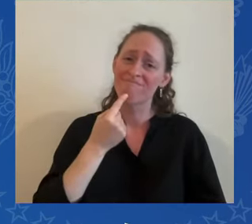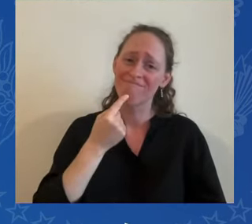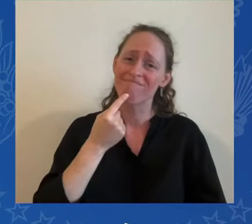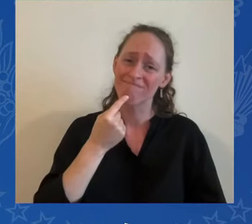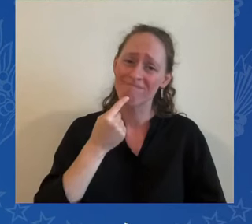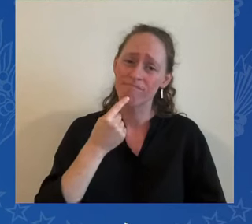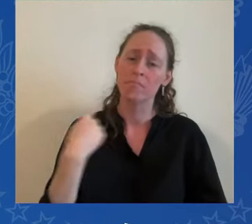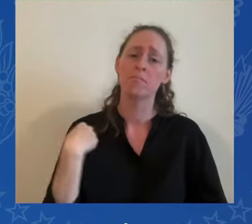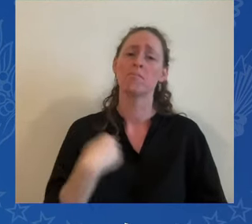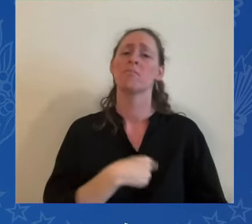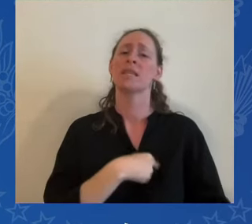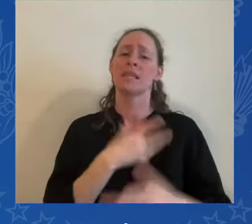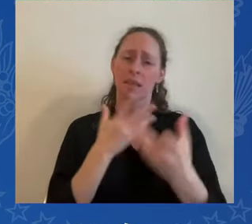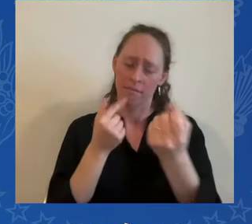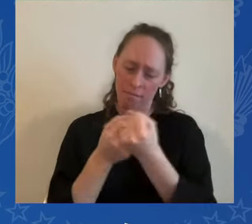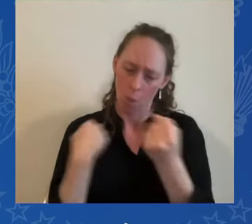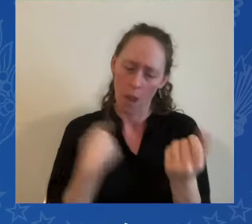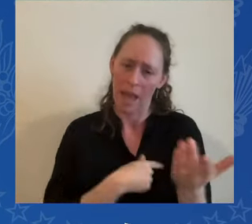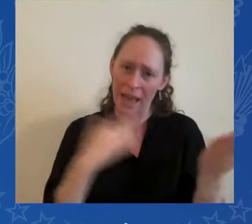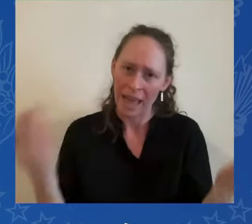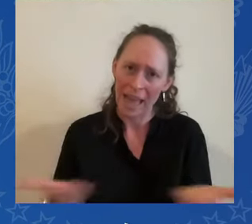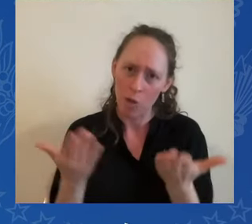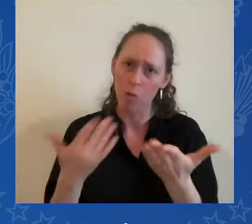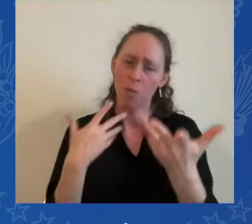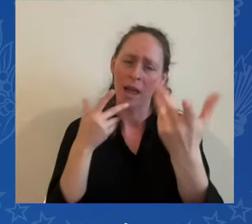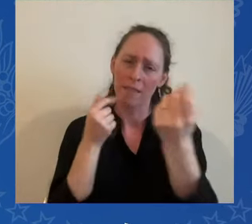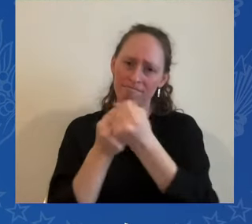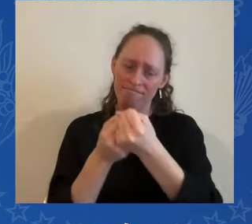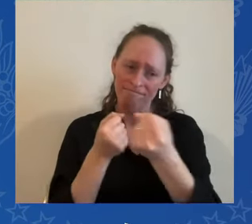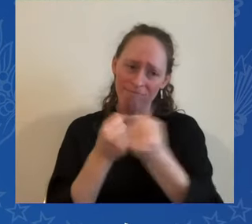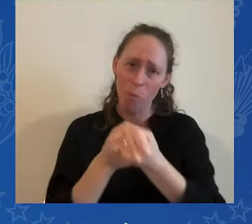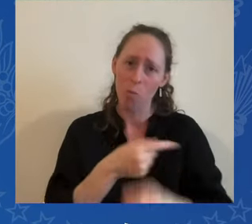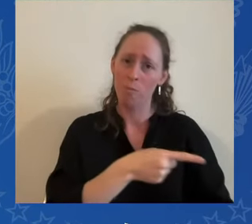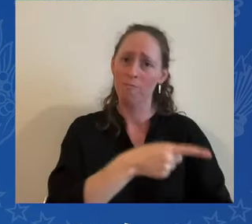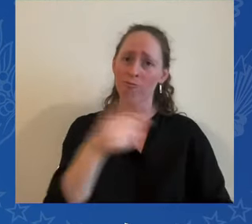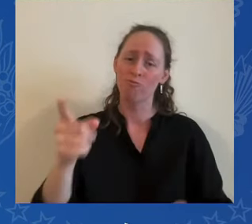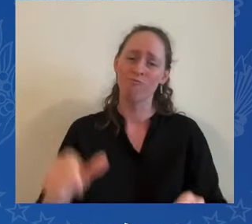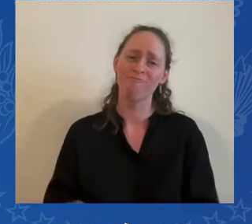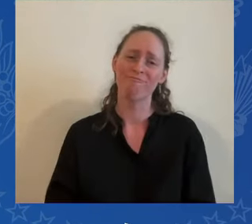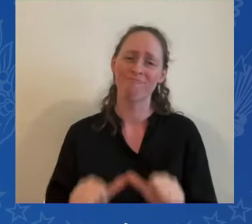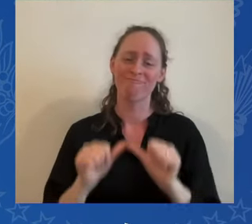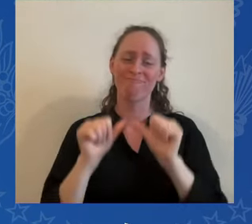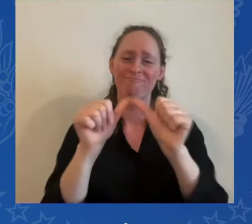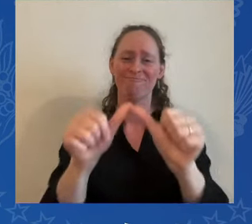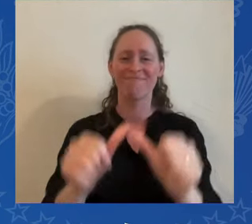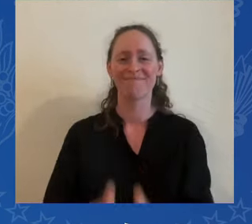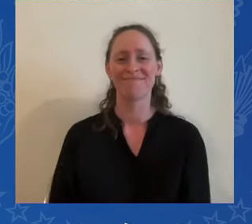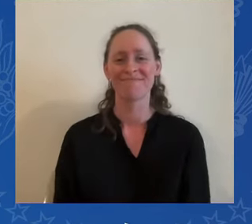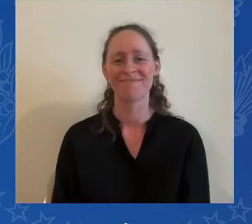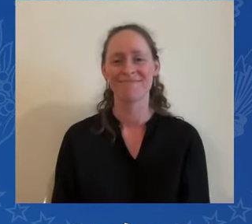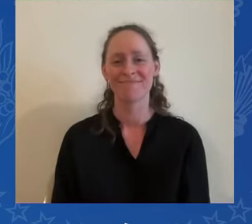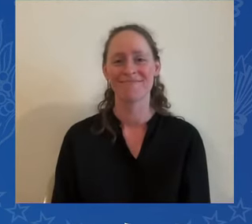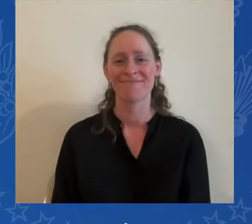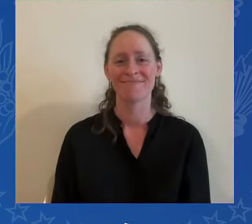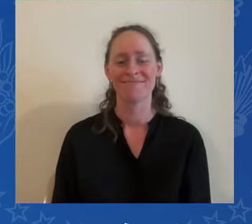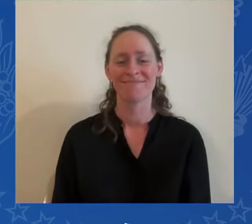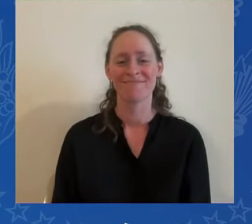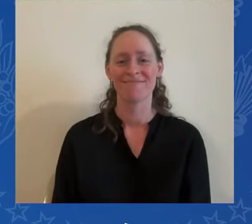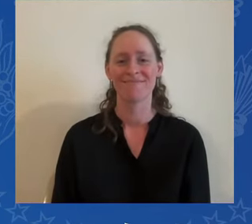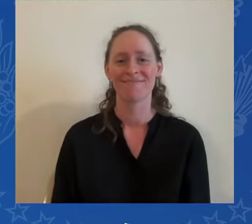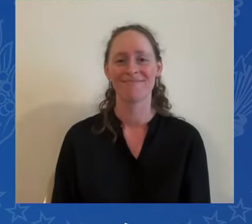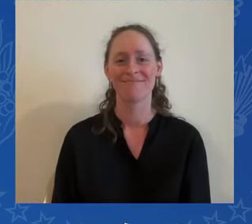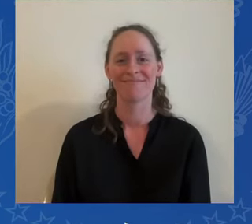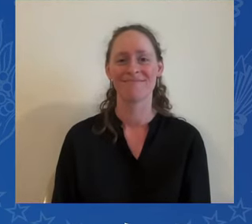need to, as long as you're engaged. You know, in just the past 2 weeks, our nation has observed a National